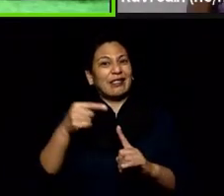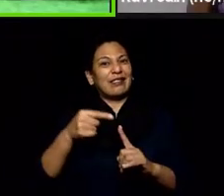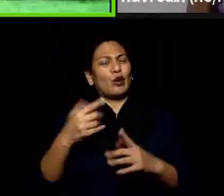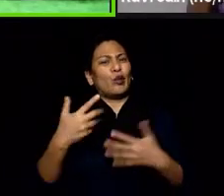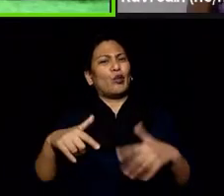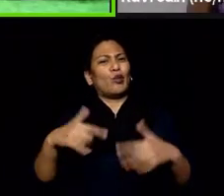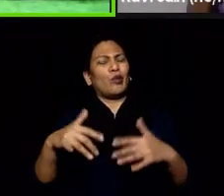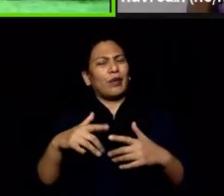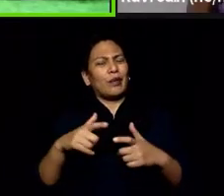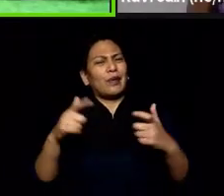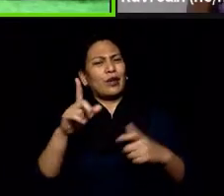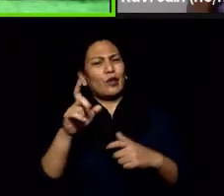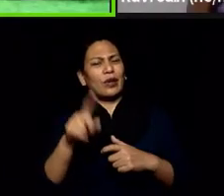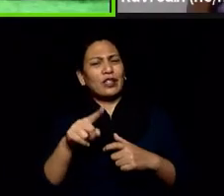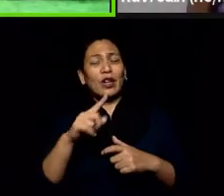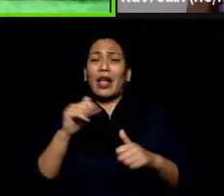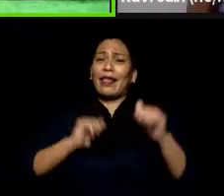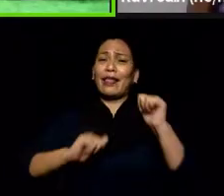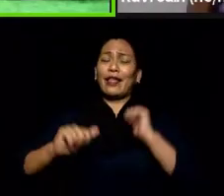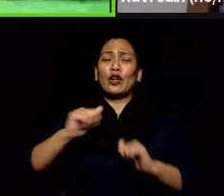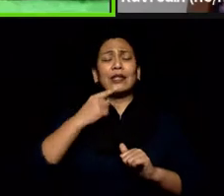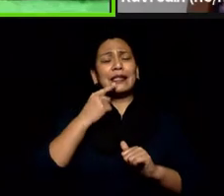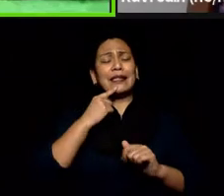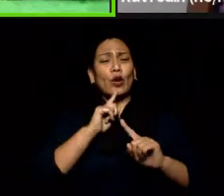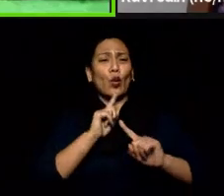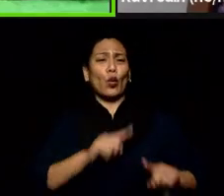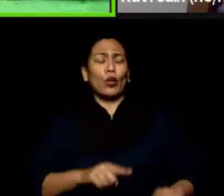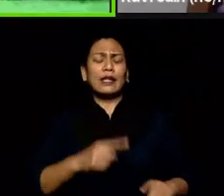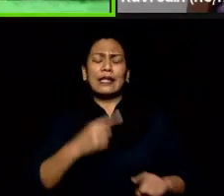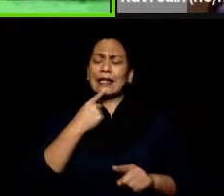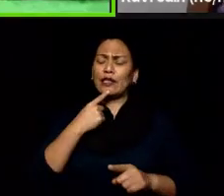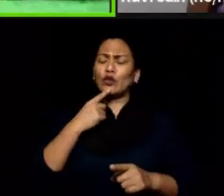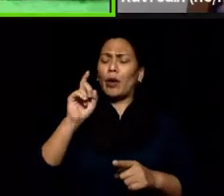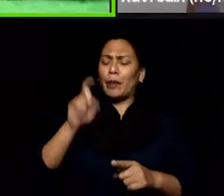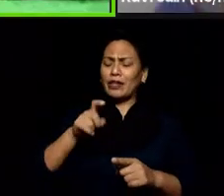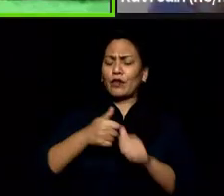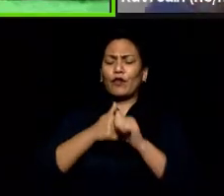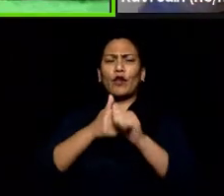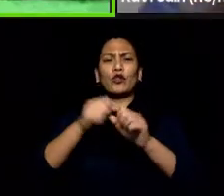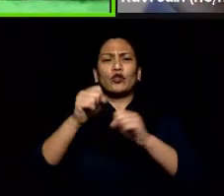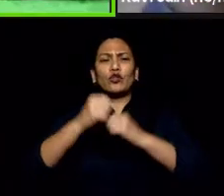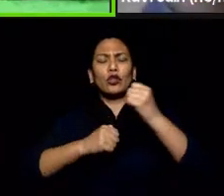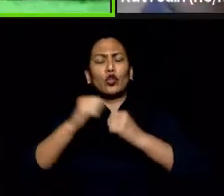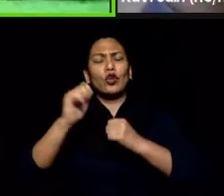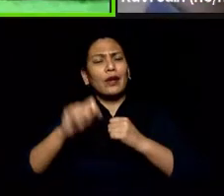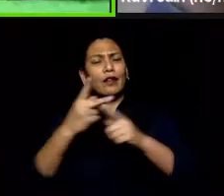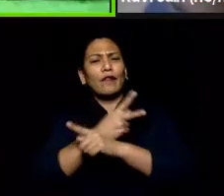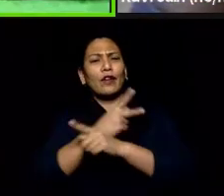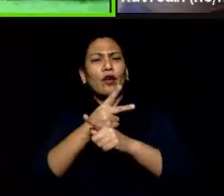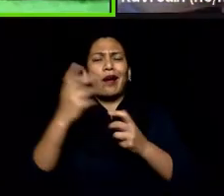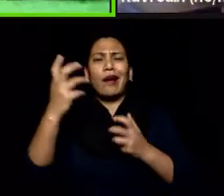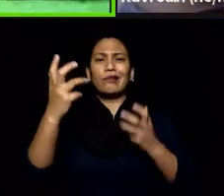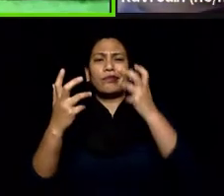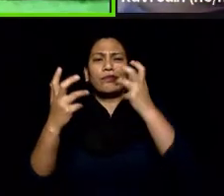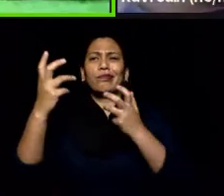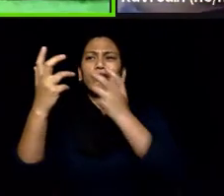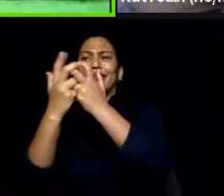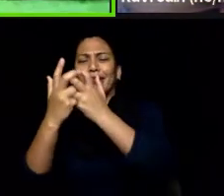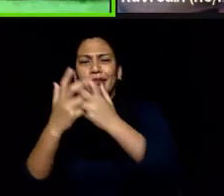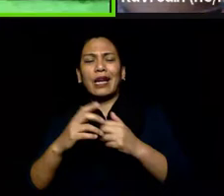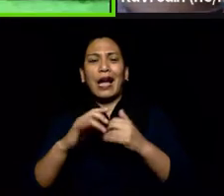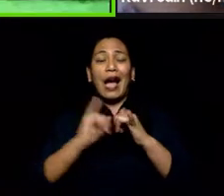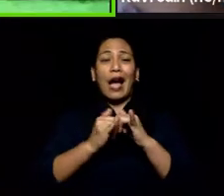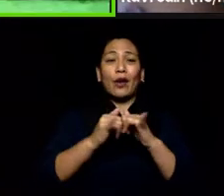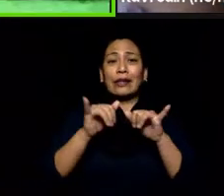fear tells us we have to do it within the structures. Fear tells us that we have to find ways to do it the way we've been doing